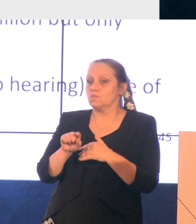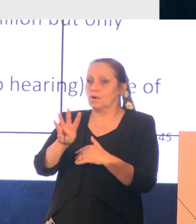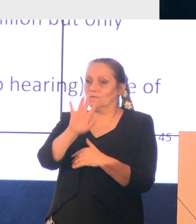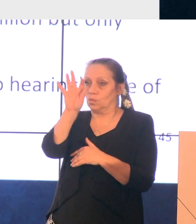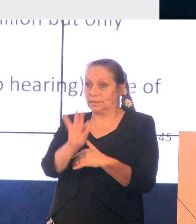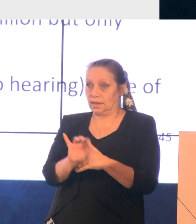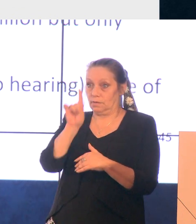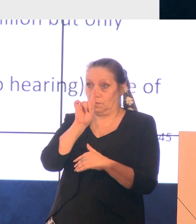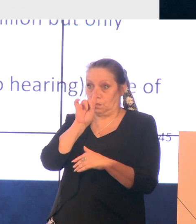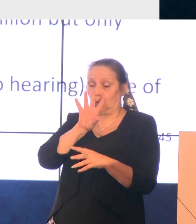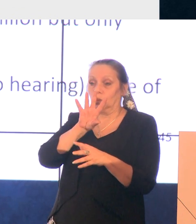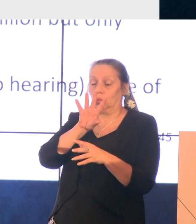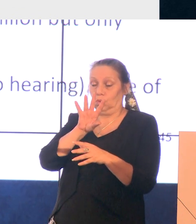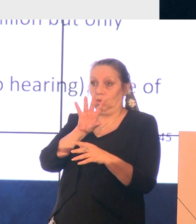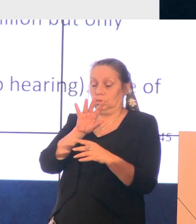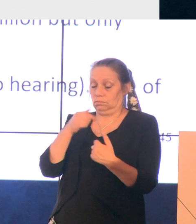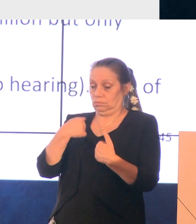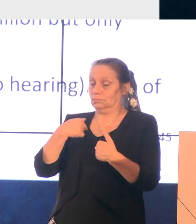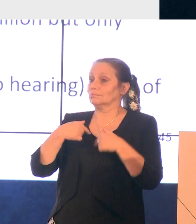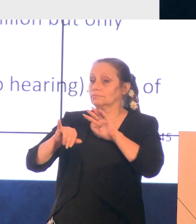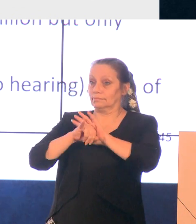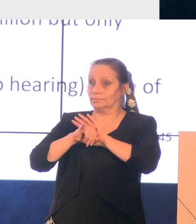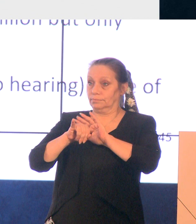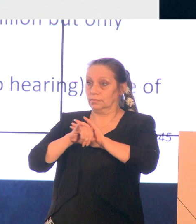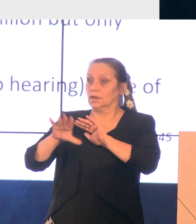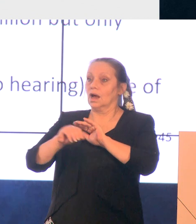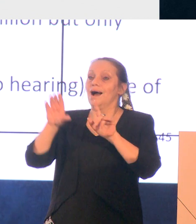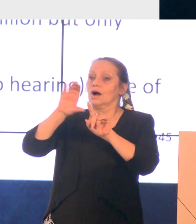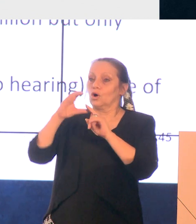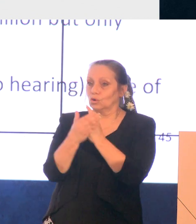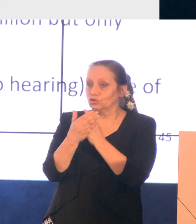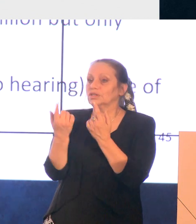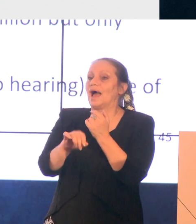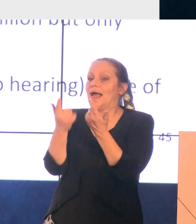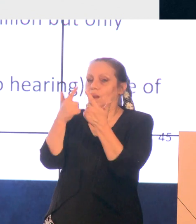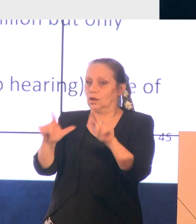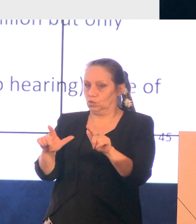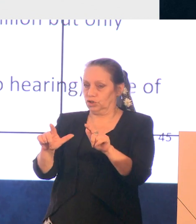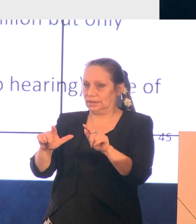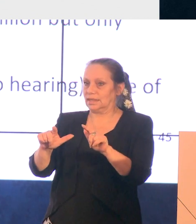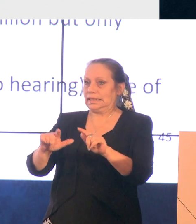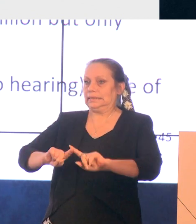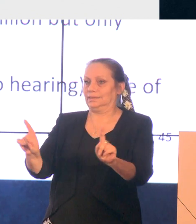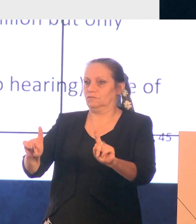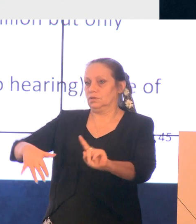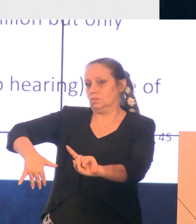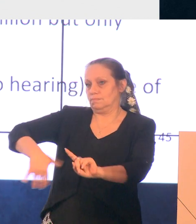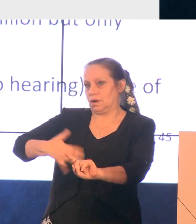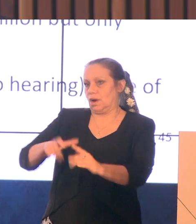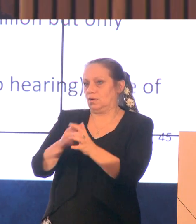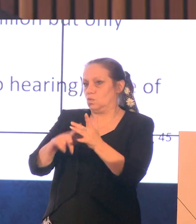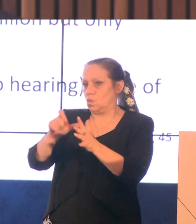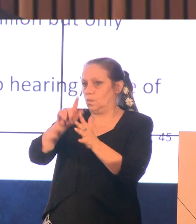8.4% of the participants identify themselves as being from culturally and linguistically diverse backgrounds, compared